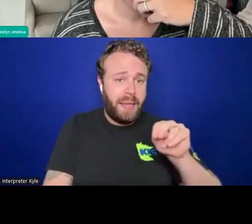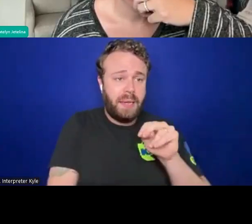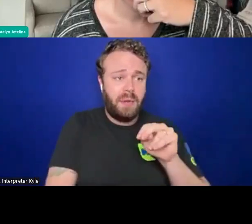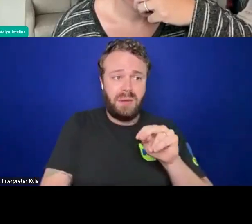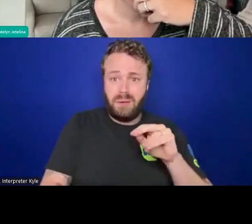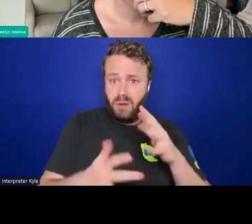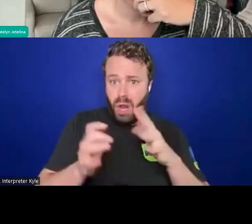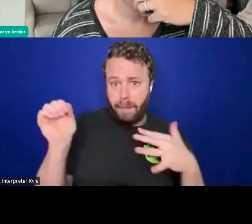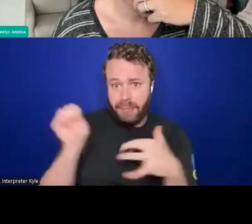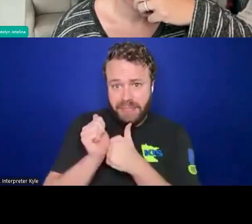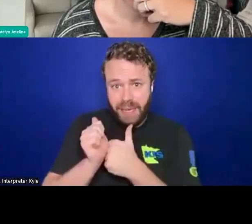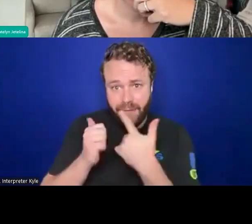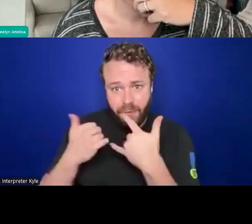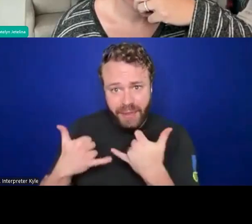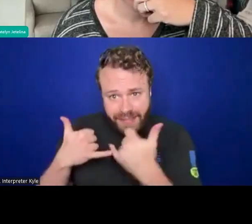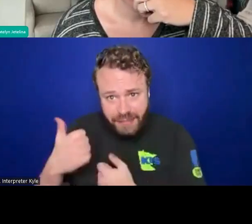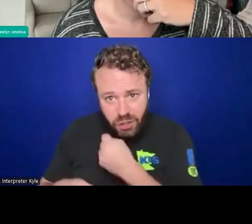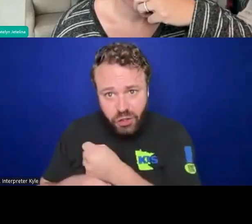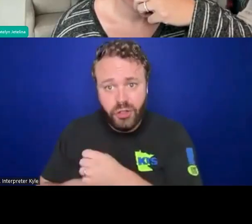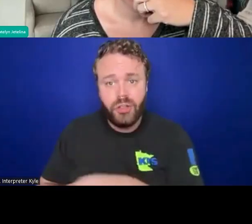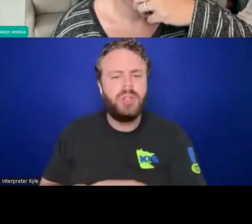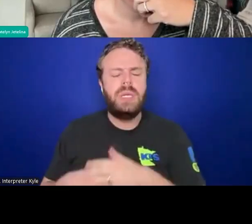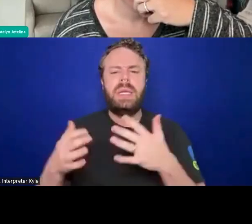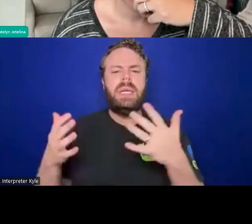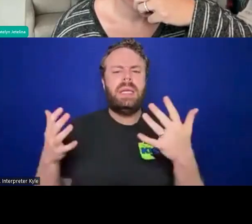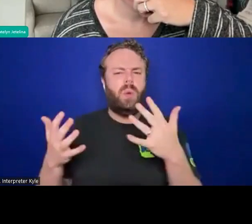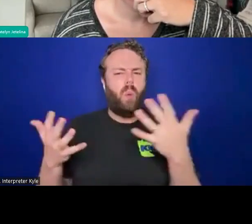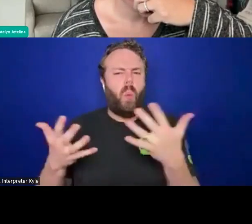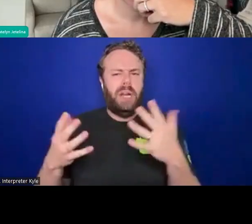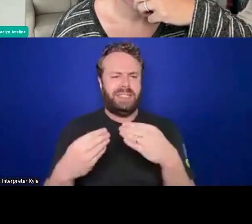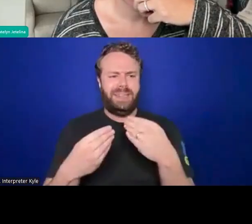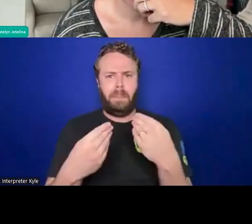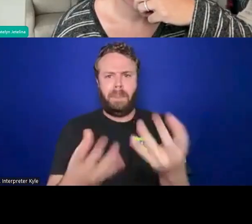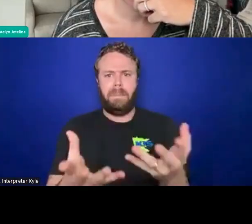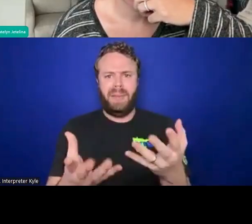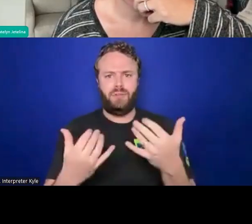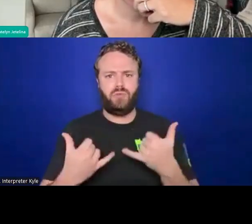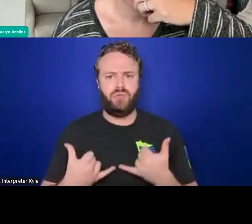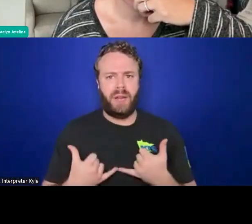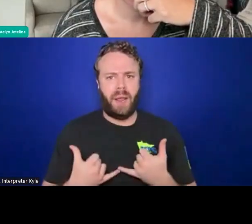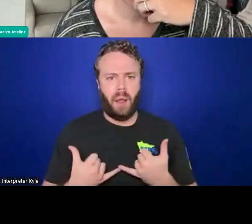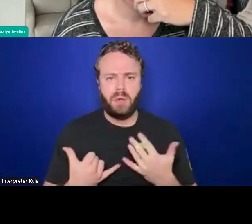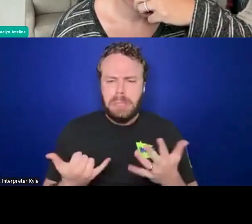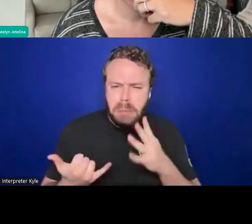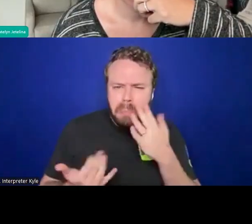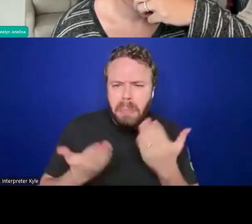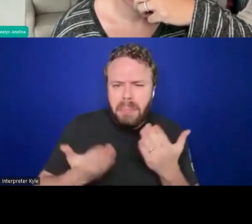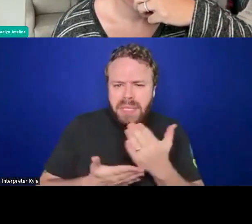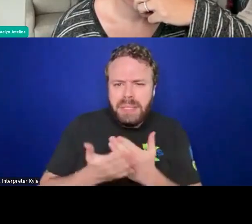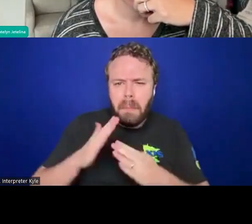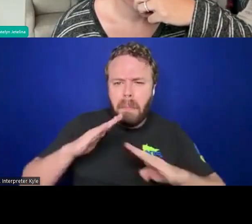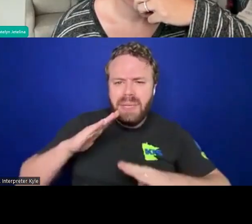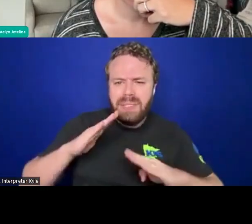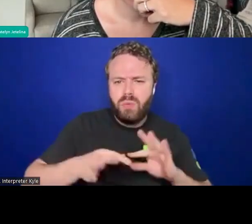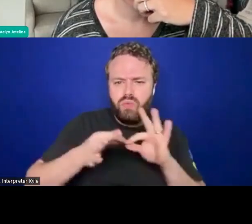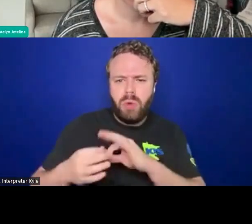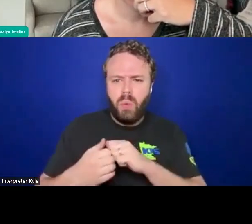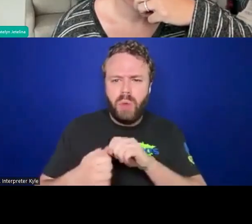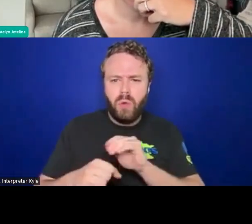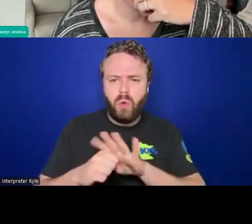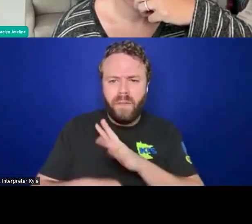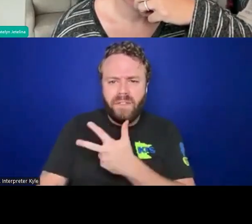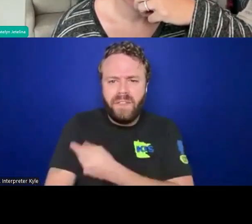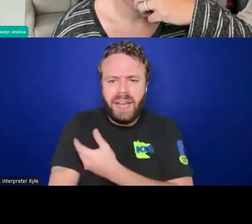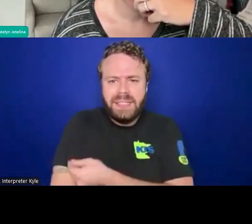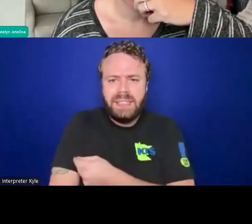does that mean in terms of what is being administered right now? So maybe just a little bit of the basics of what's happening in terms of